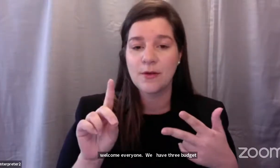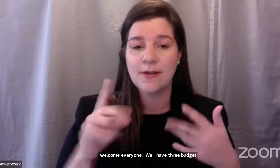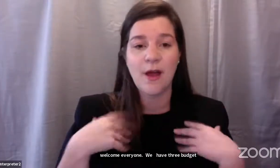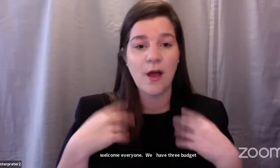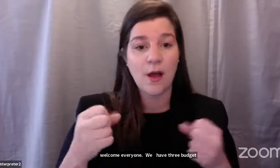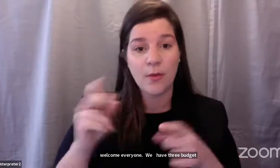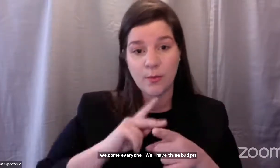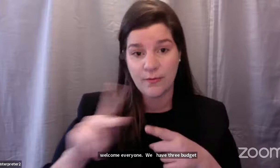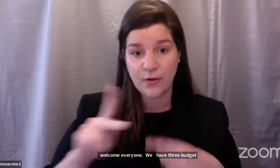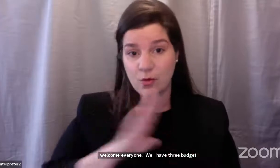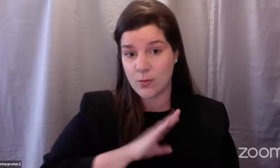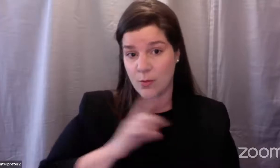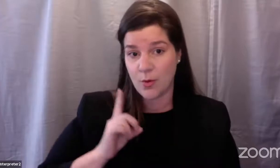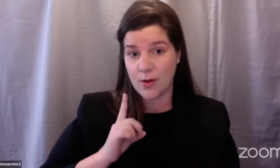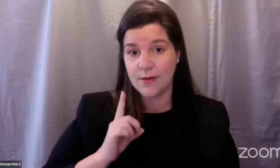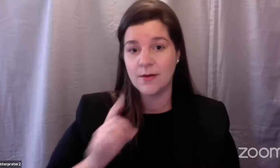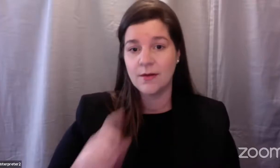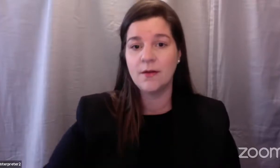Professional Boards and